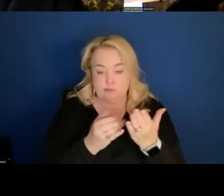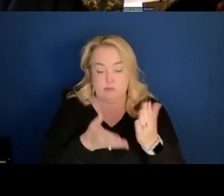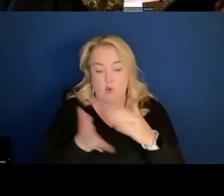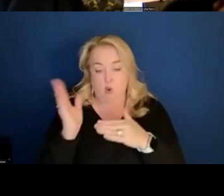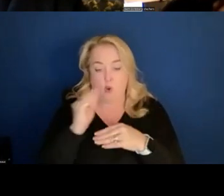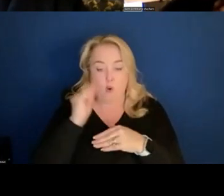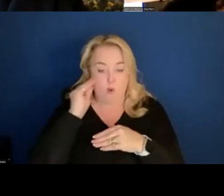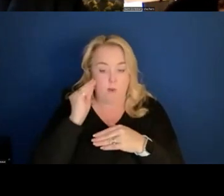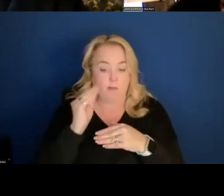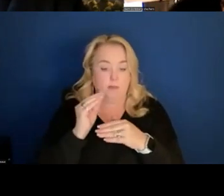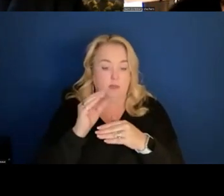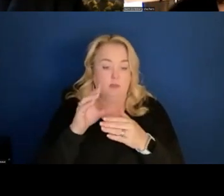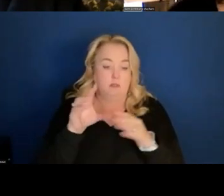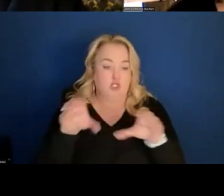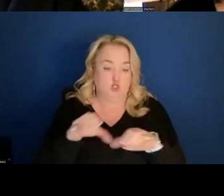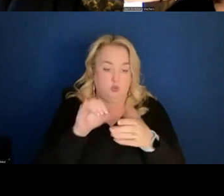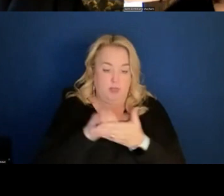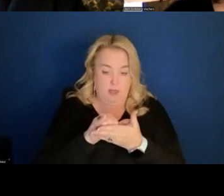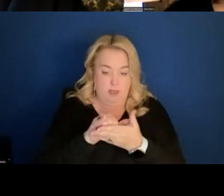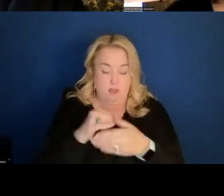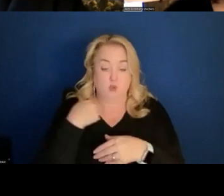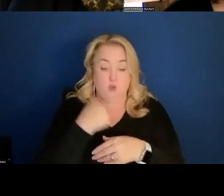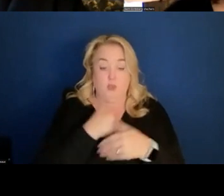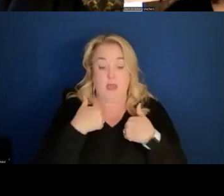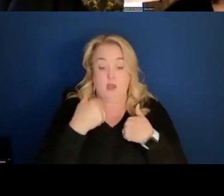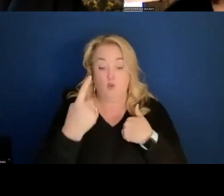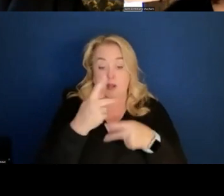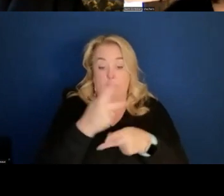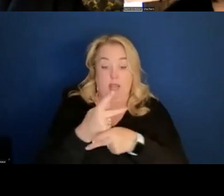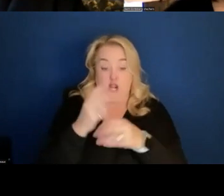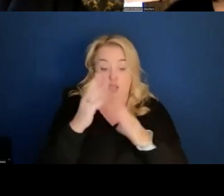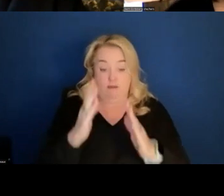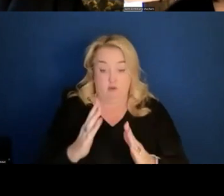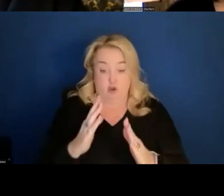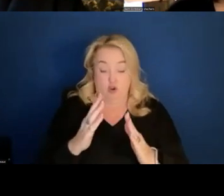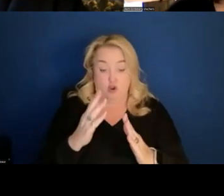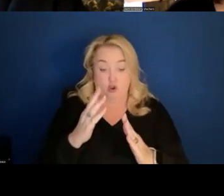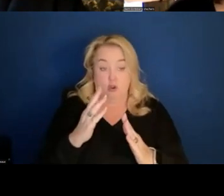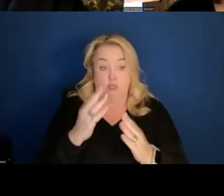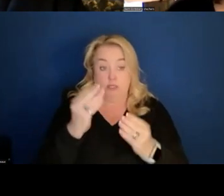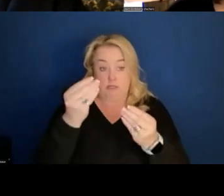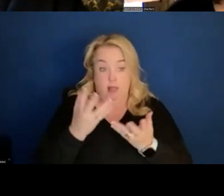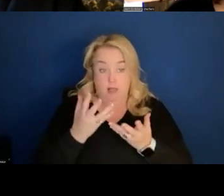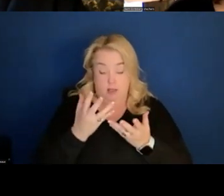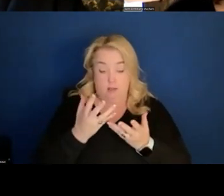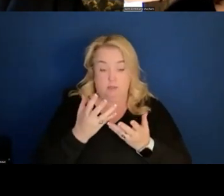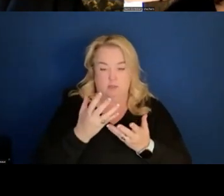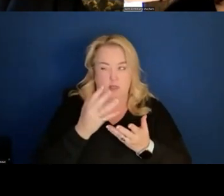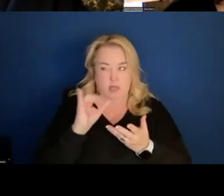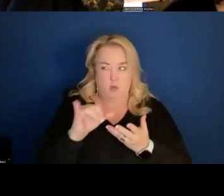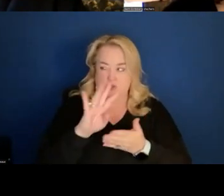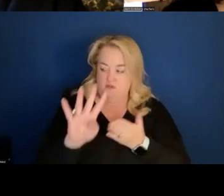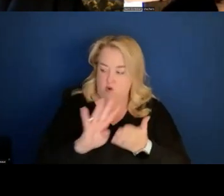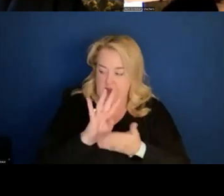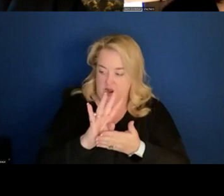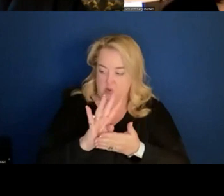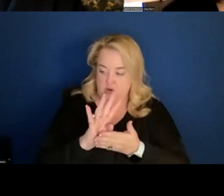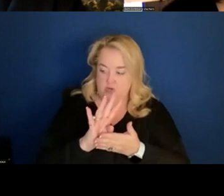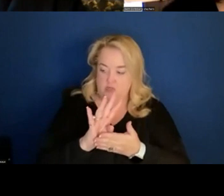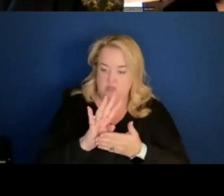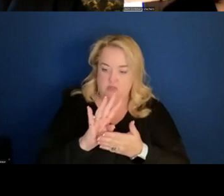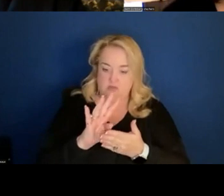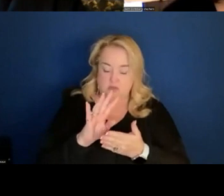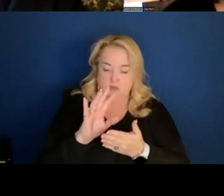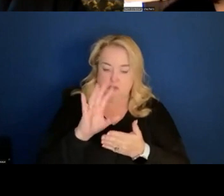they can do that together. We had one caregiver report during that program at the end of it. It was 4 hours, 3 hours plus lunch. And